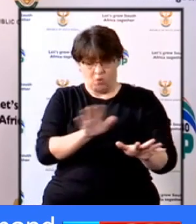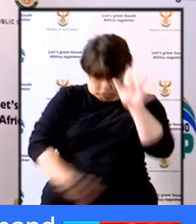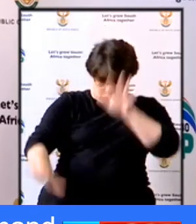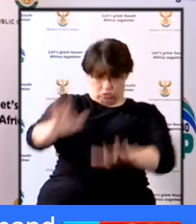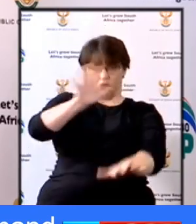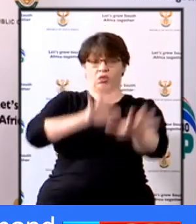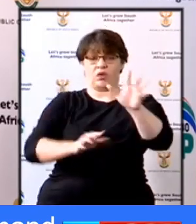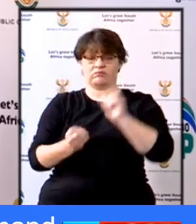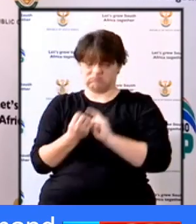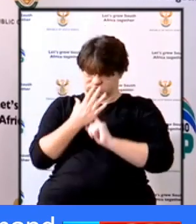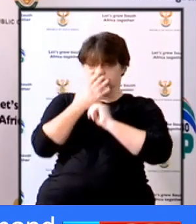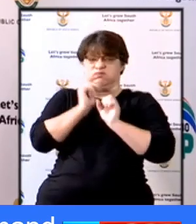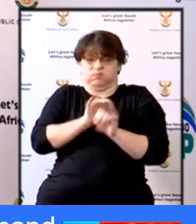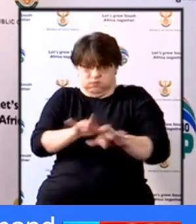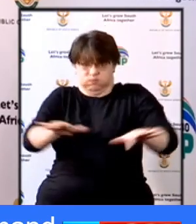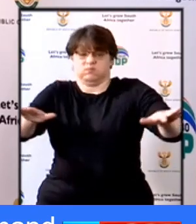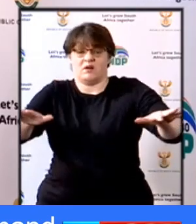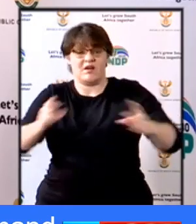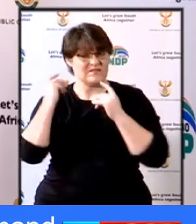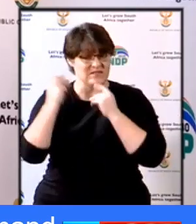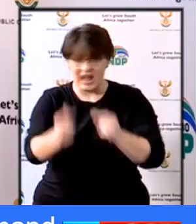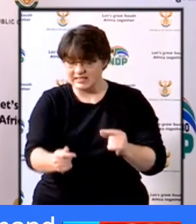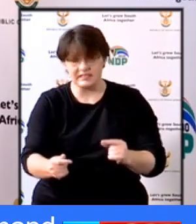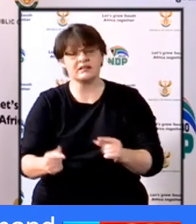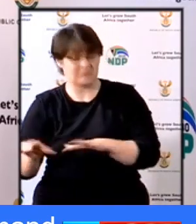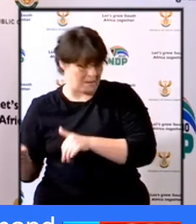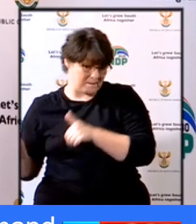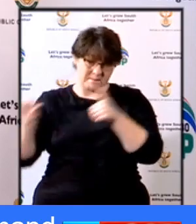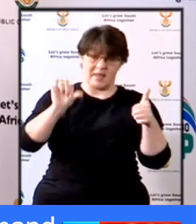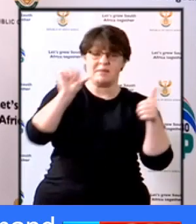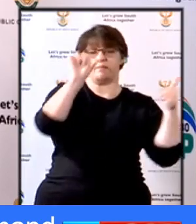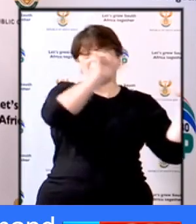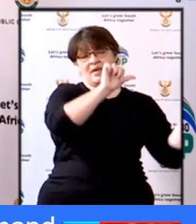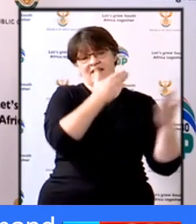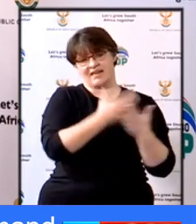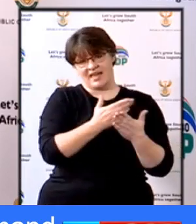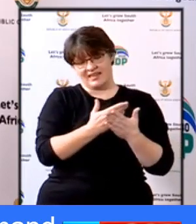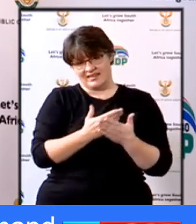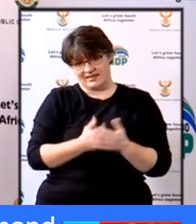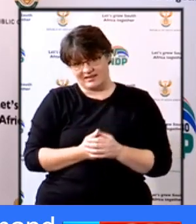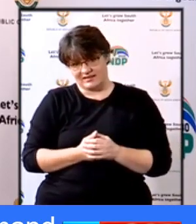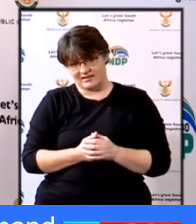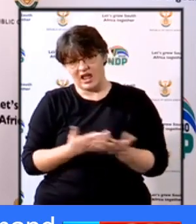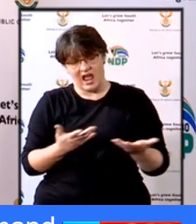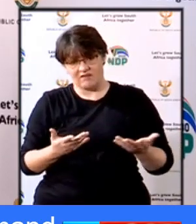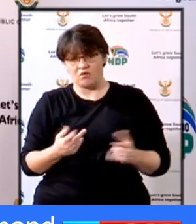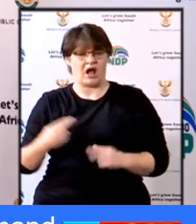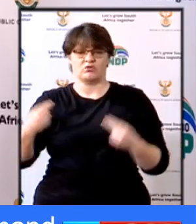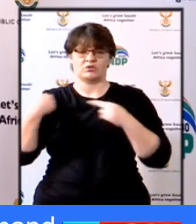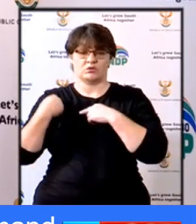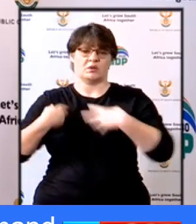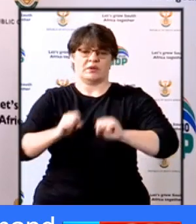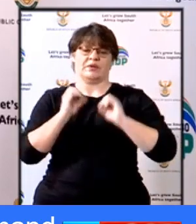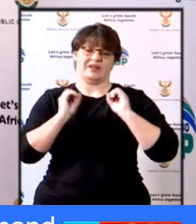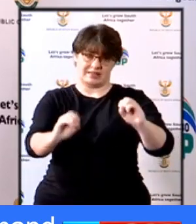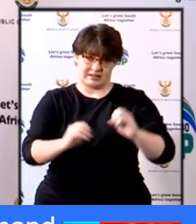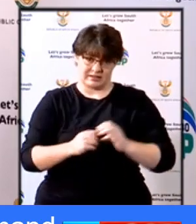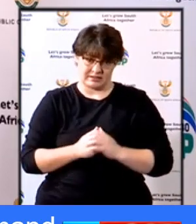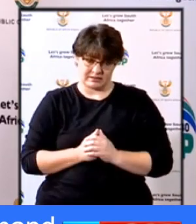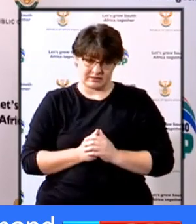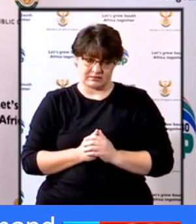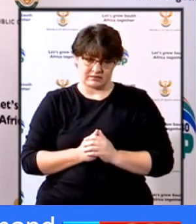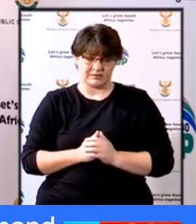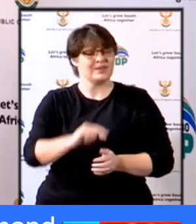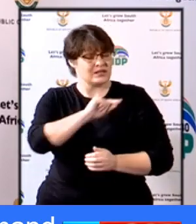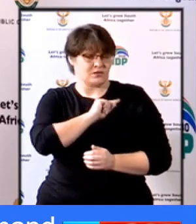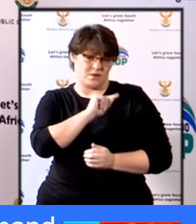gains if we act too hastily or irresponsibly. To this